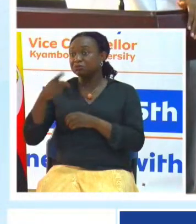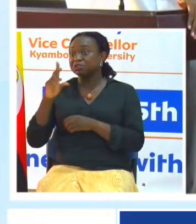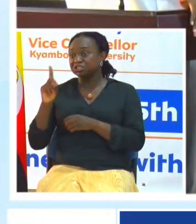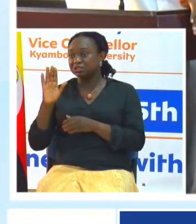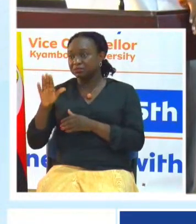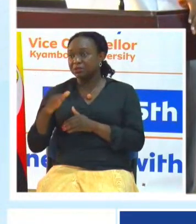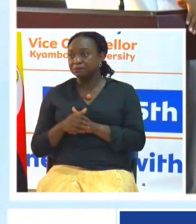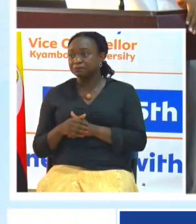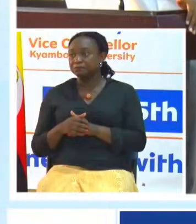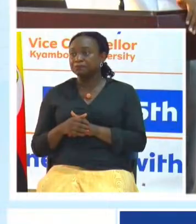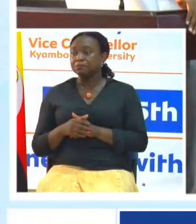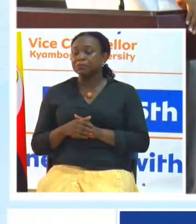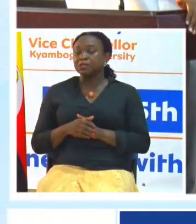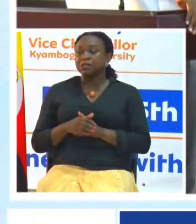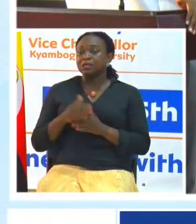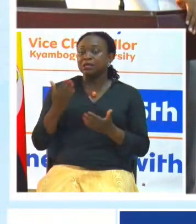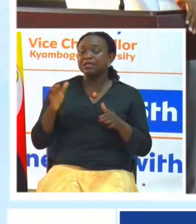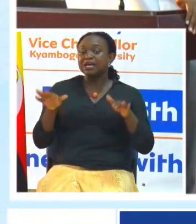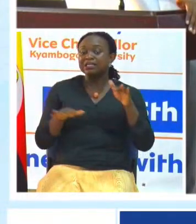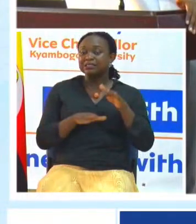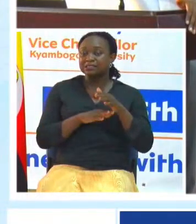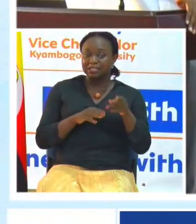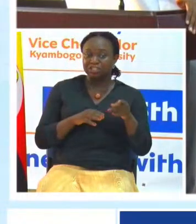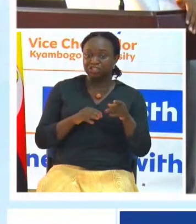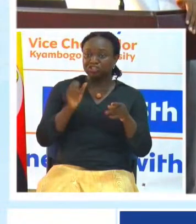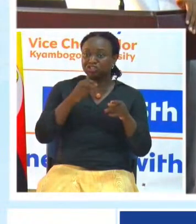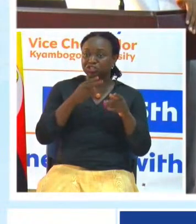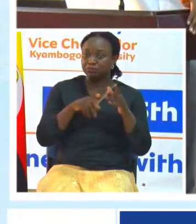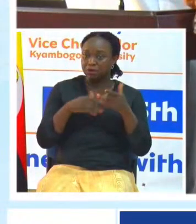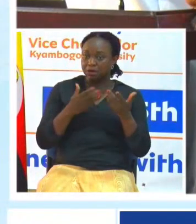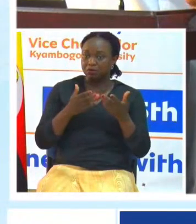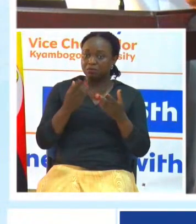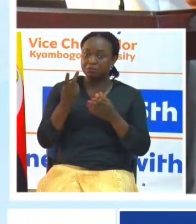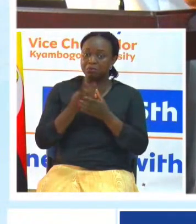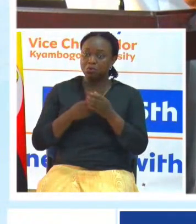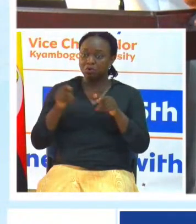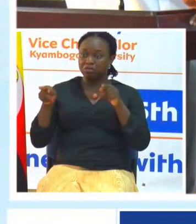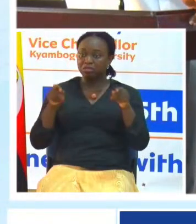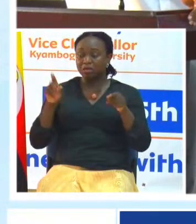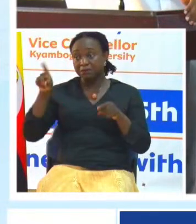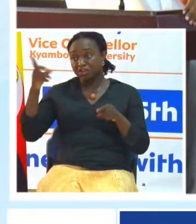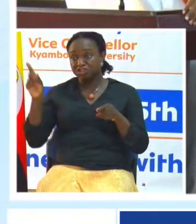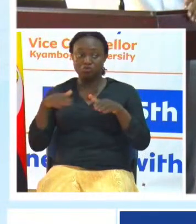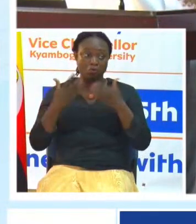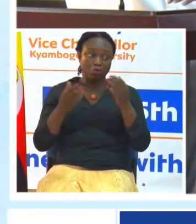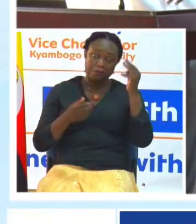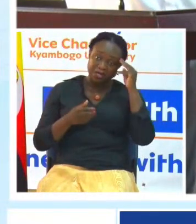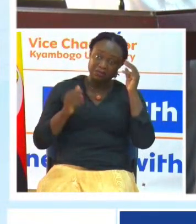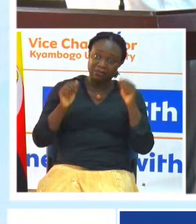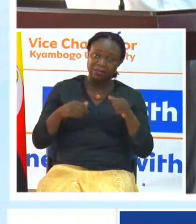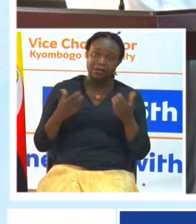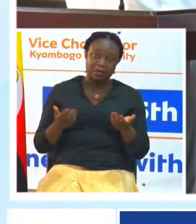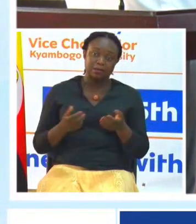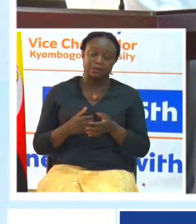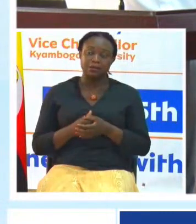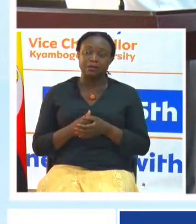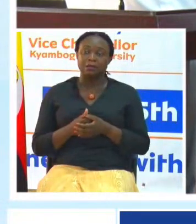studies. And then assistantships can be both at PhD and masters.